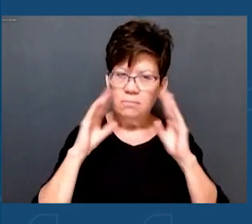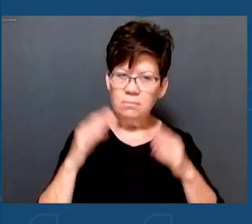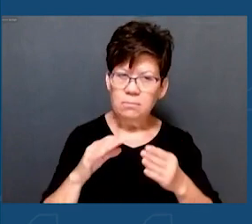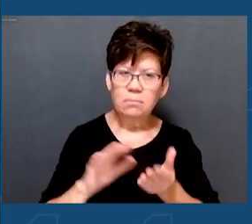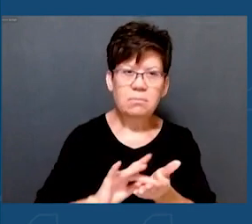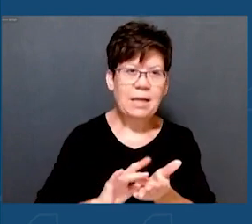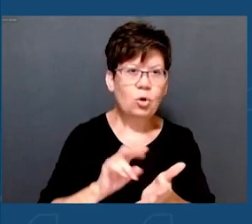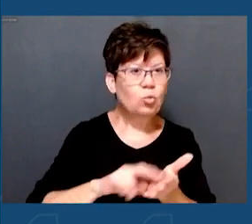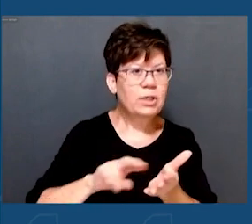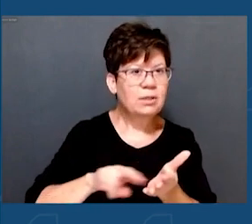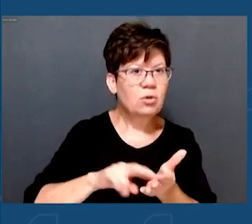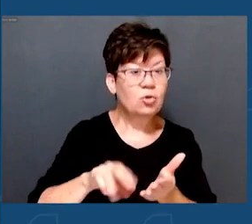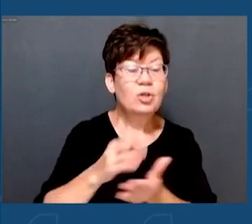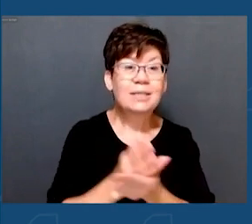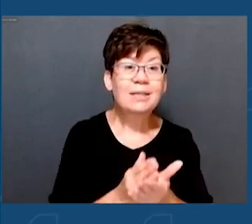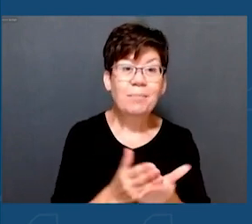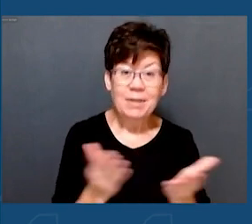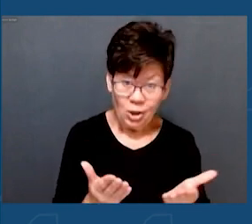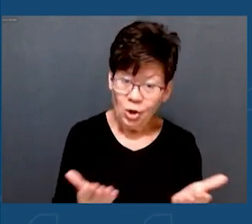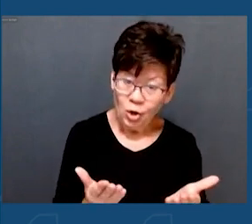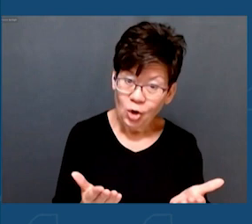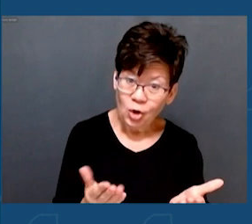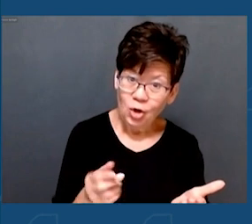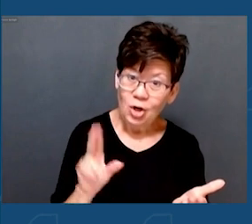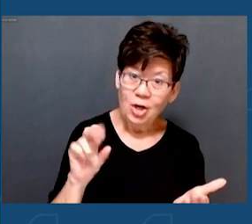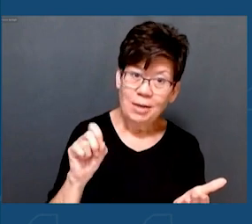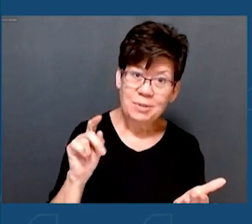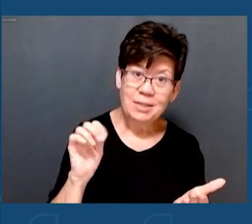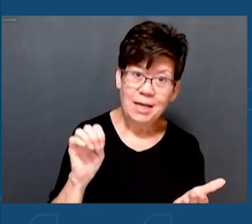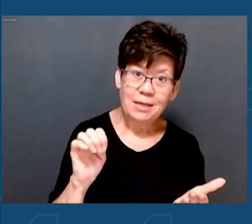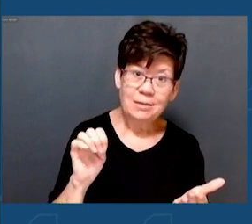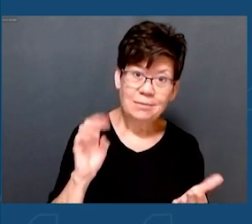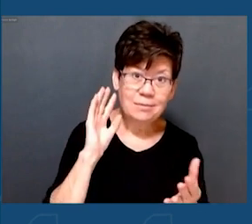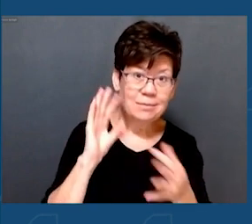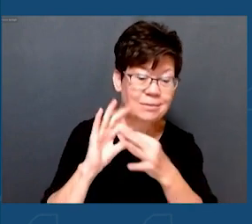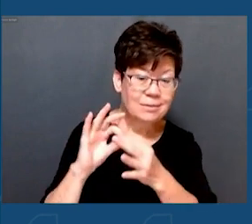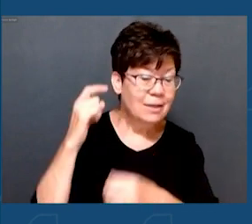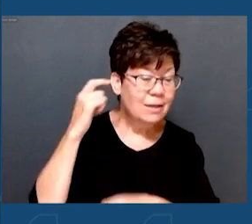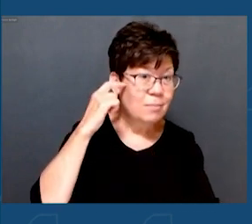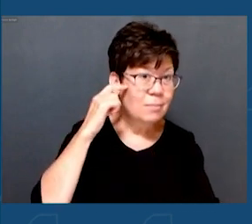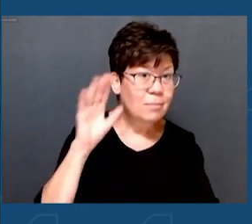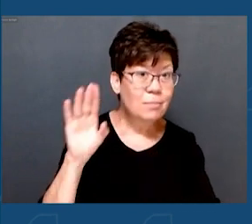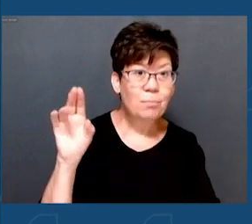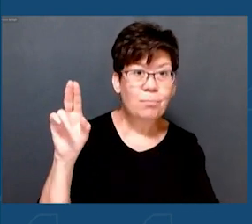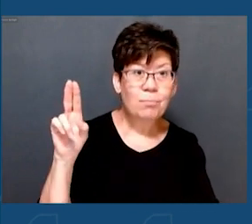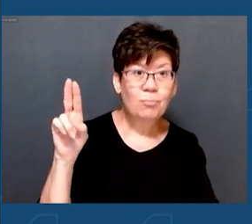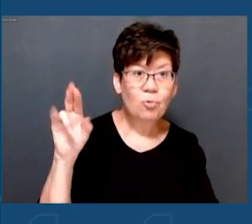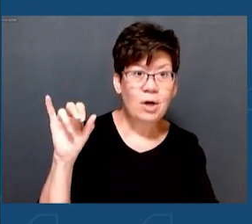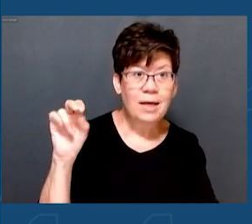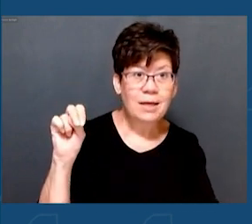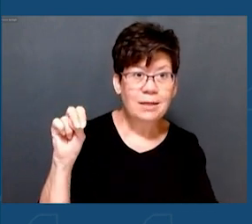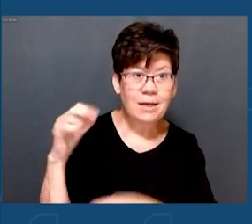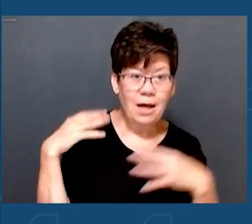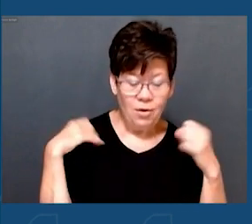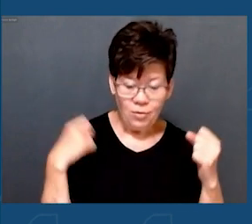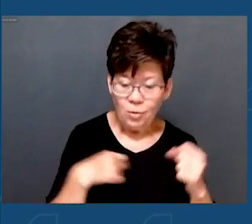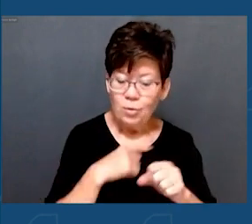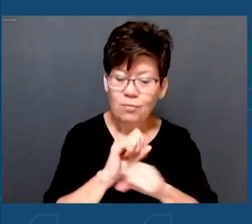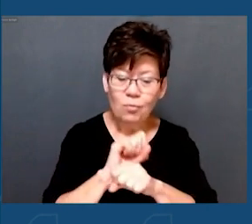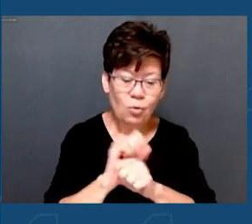of which is happening here at Upstate in brain health. We have worked with amazing,